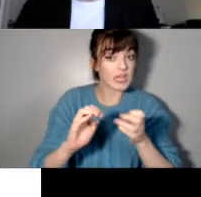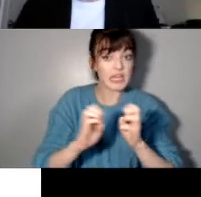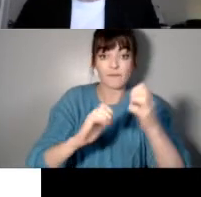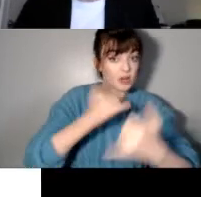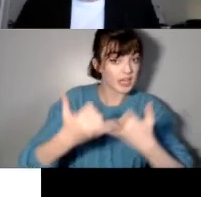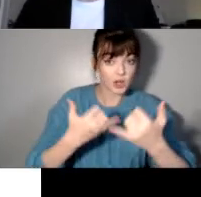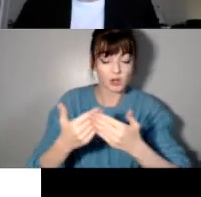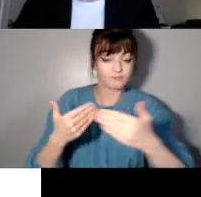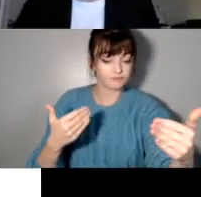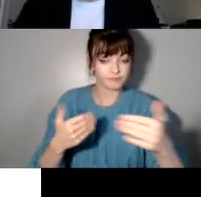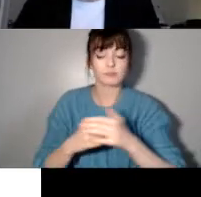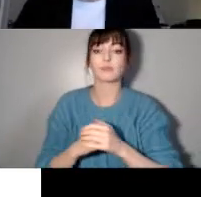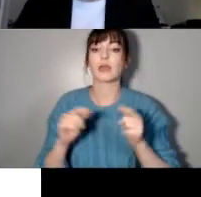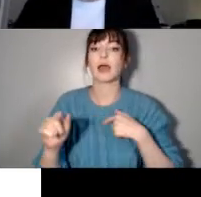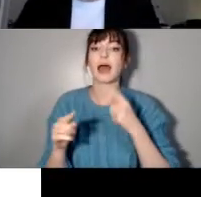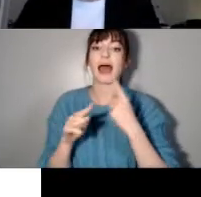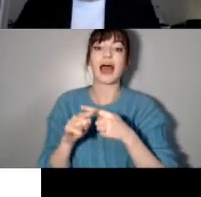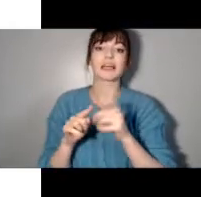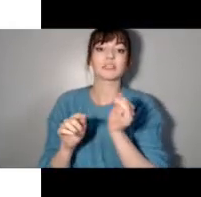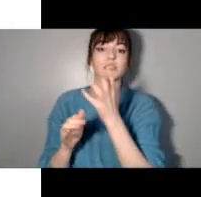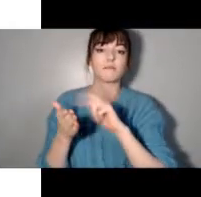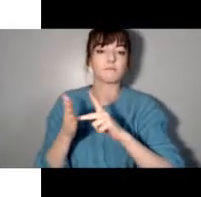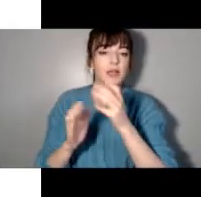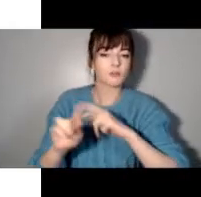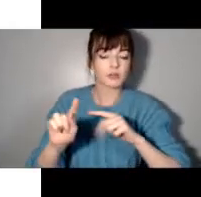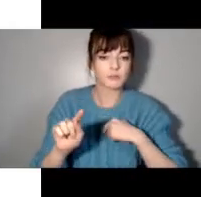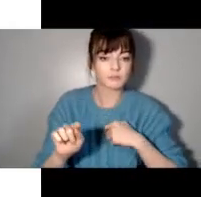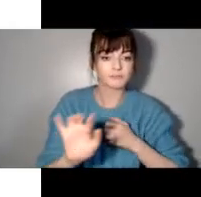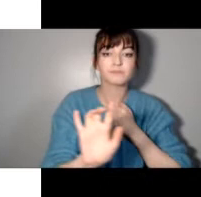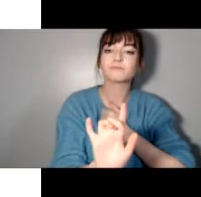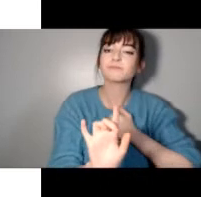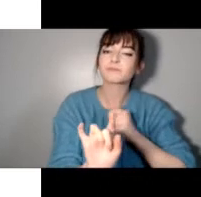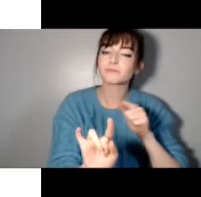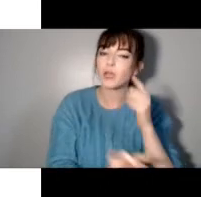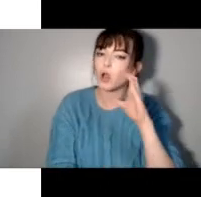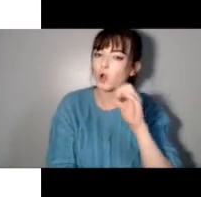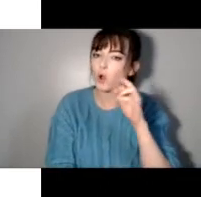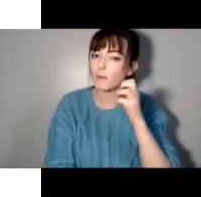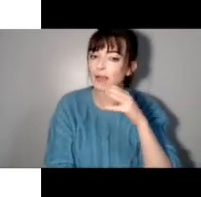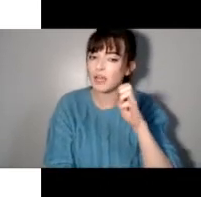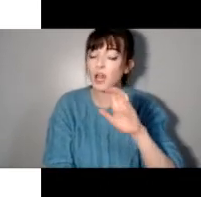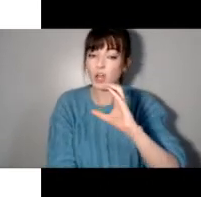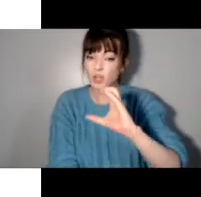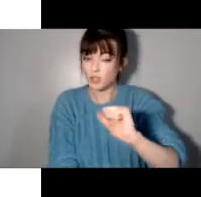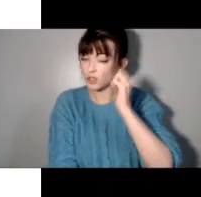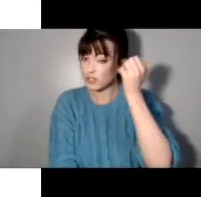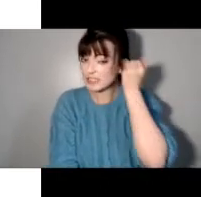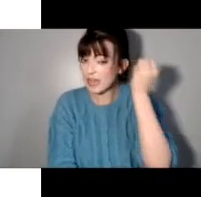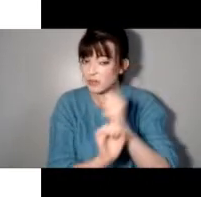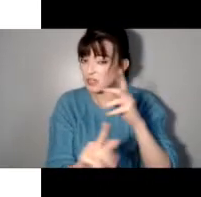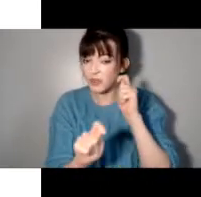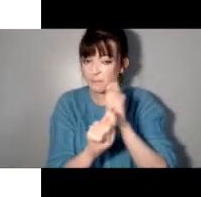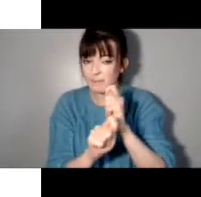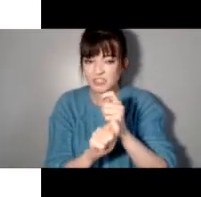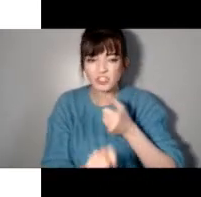staffing mix and the roster arrangements. Sorry, David, this is Cormac here. Your audio isn't the best. Your mic seems to be